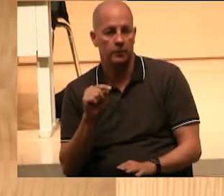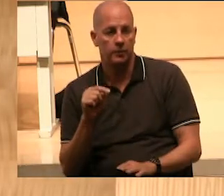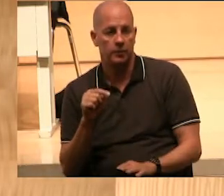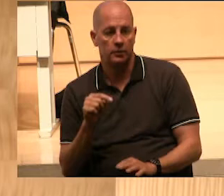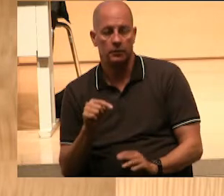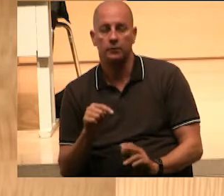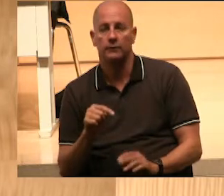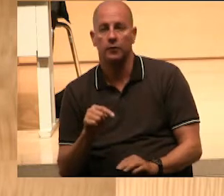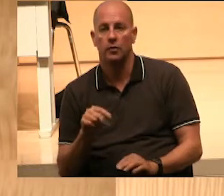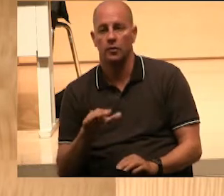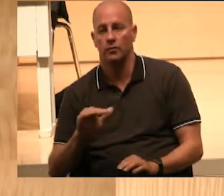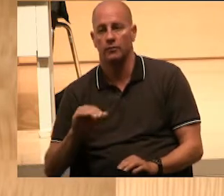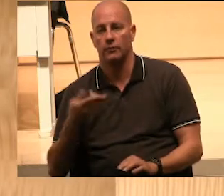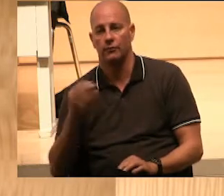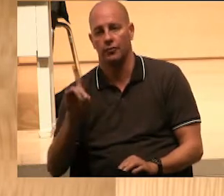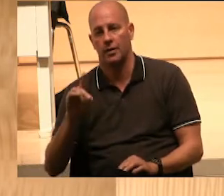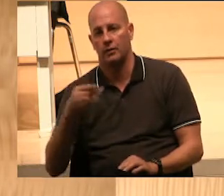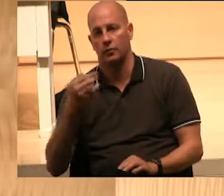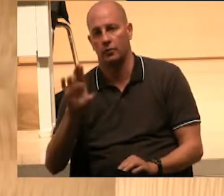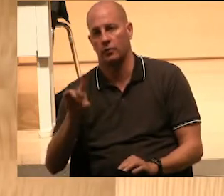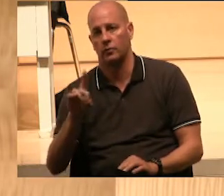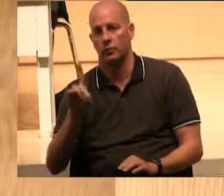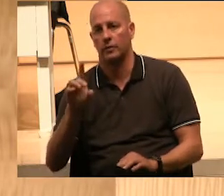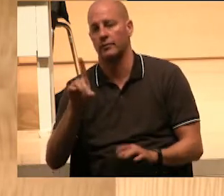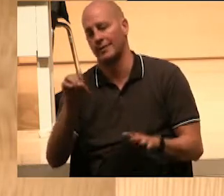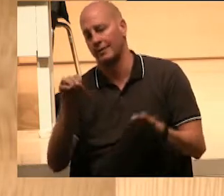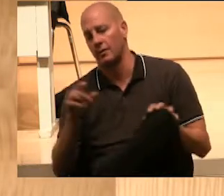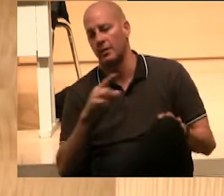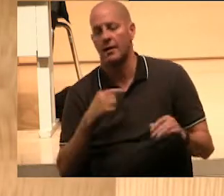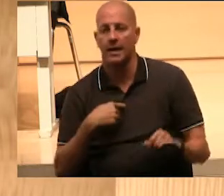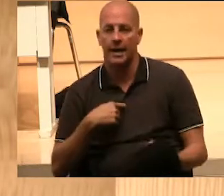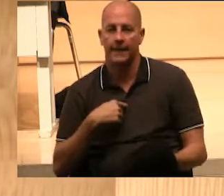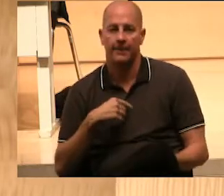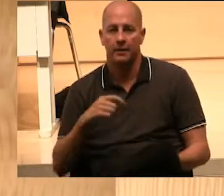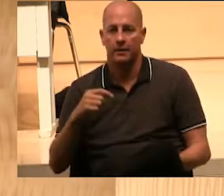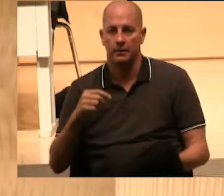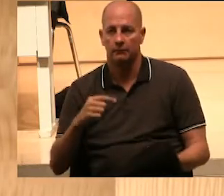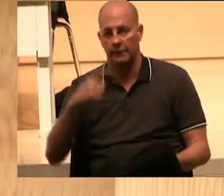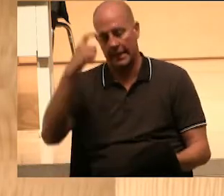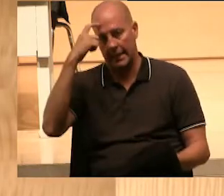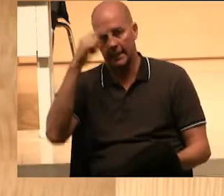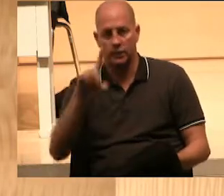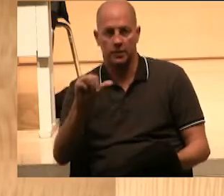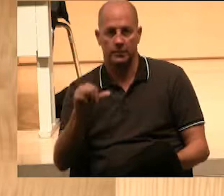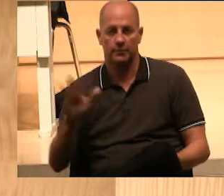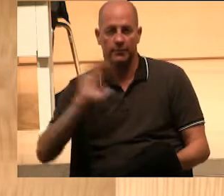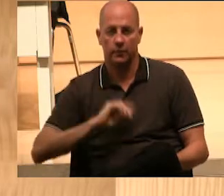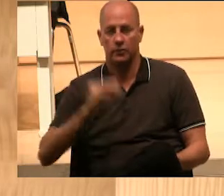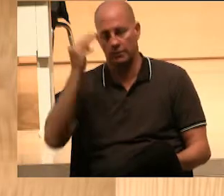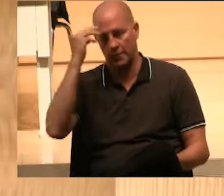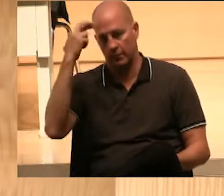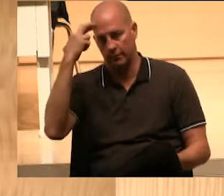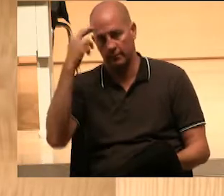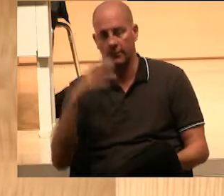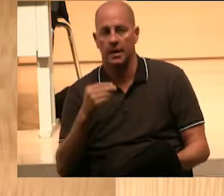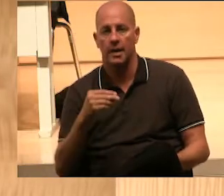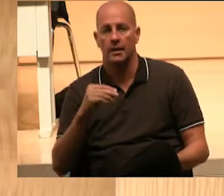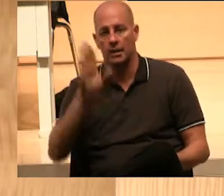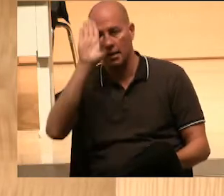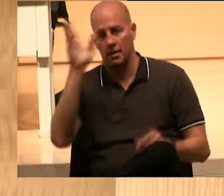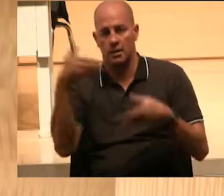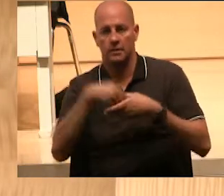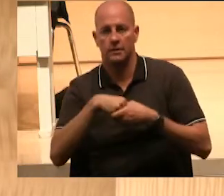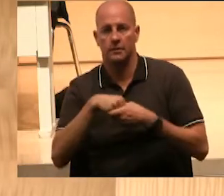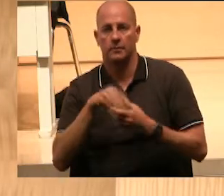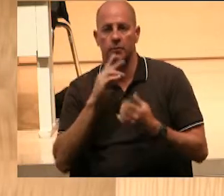neurodevelopmental disorders, so for instance, intellectual disabilities was formerly called mental retardation, and the autism spectrum disorder now